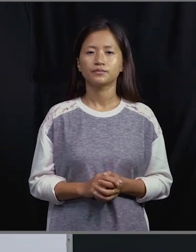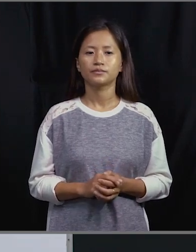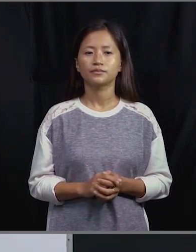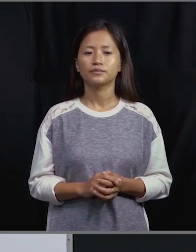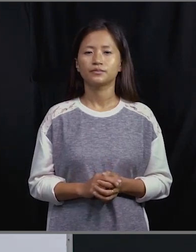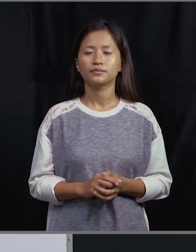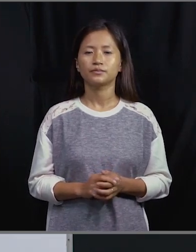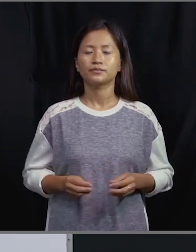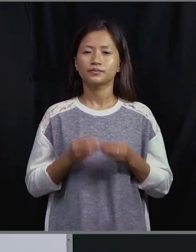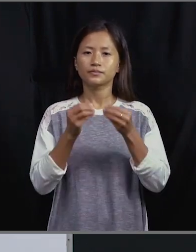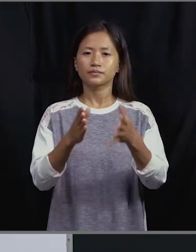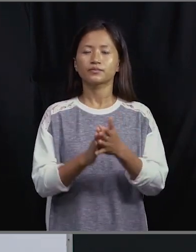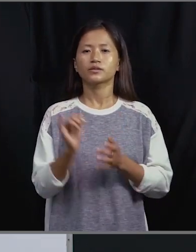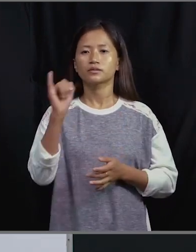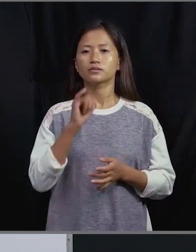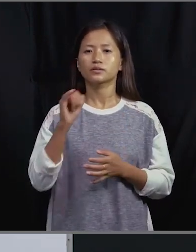This will give